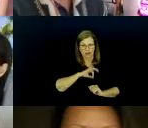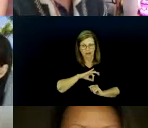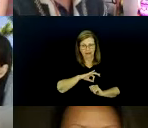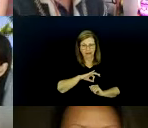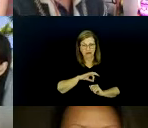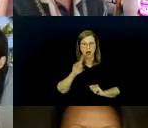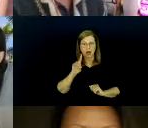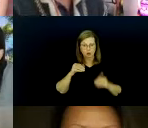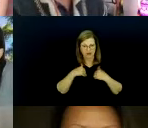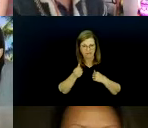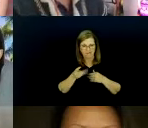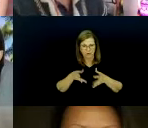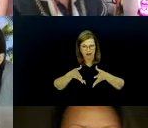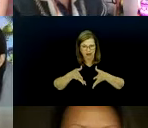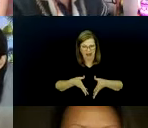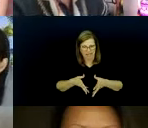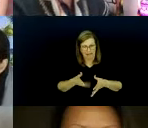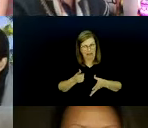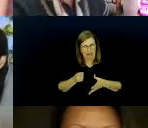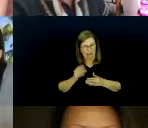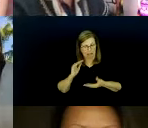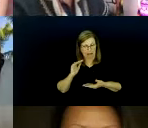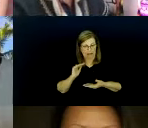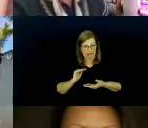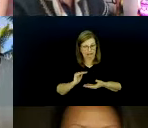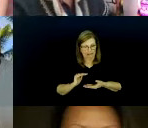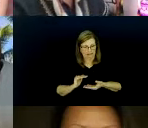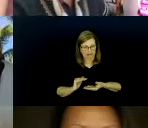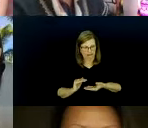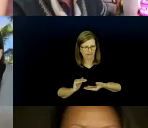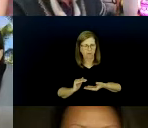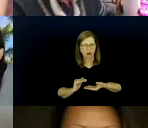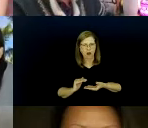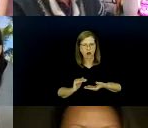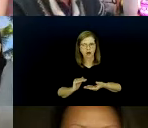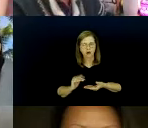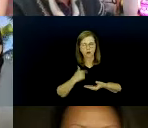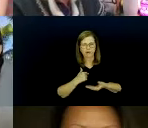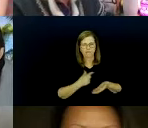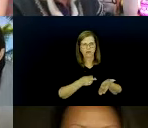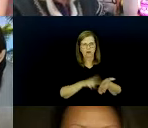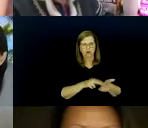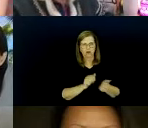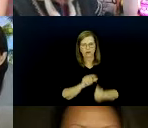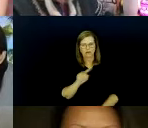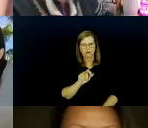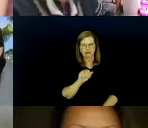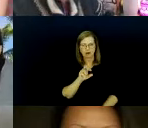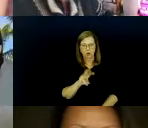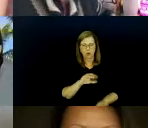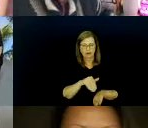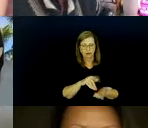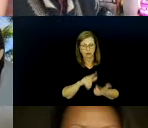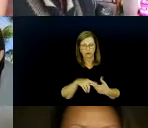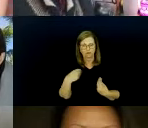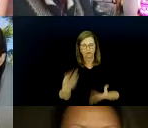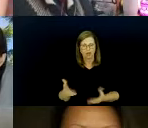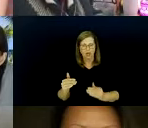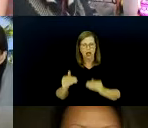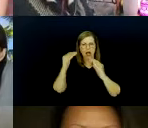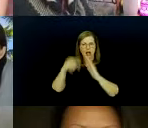a few left. I'm running a little bit low, but we contract with the Zero Center to provide high quality